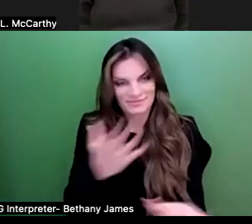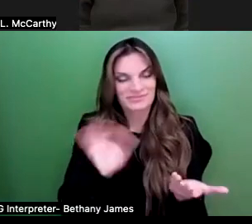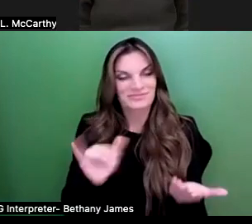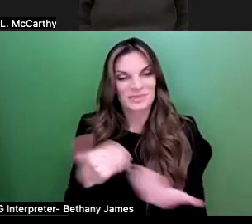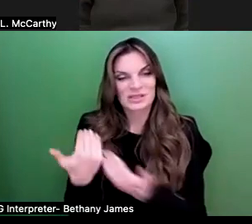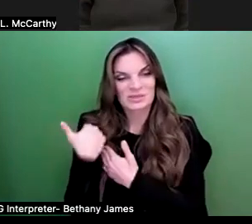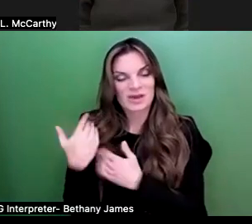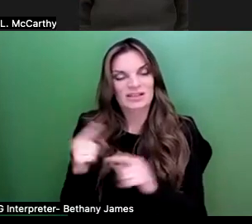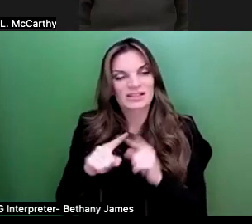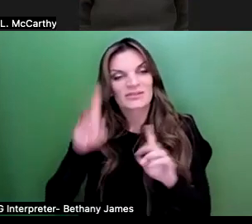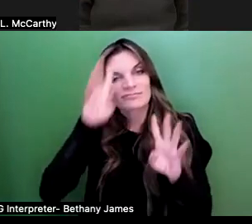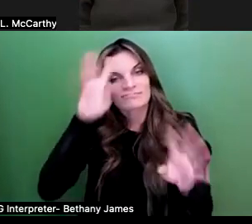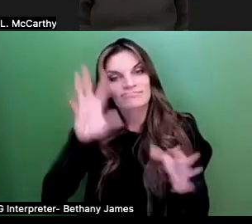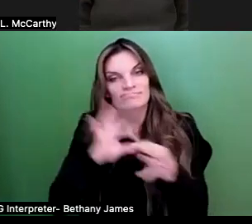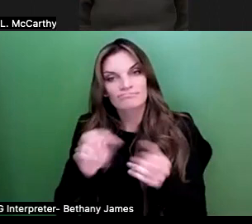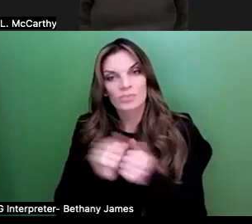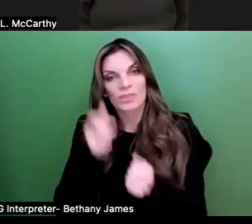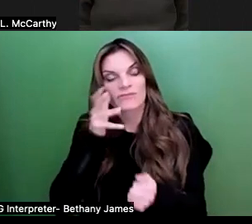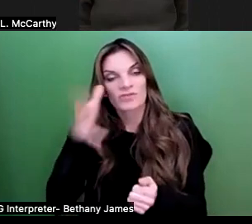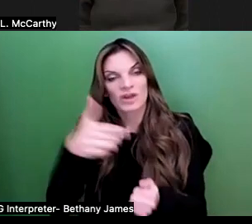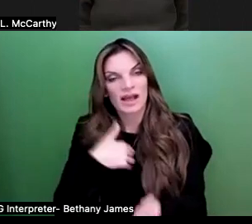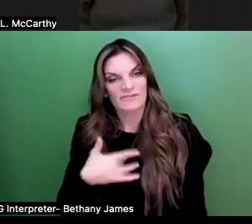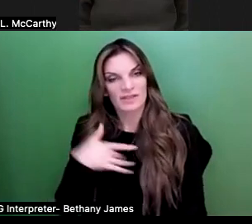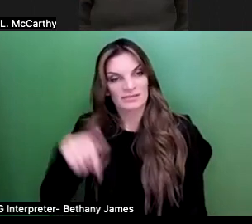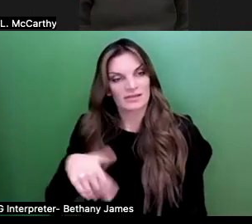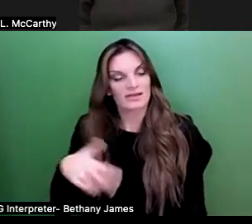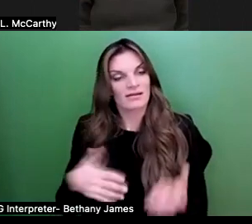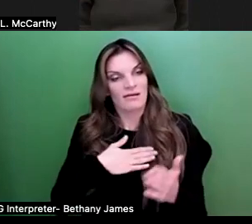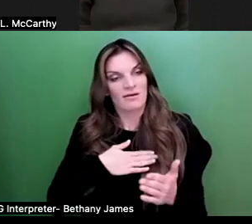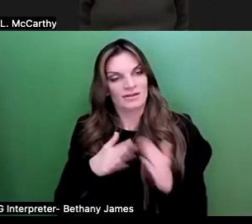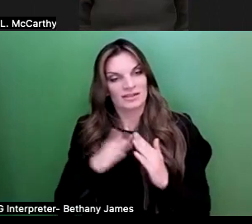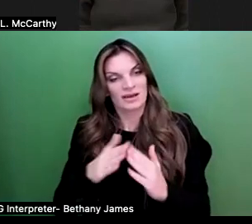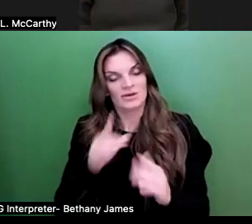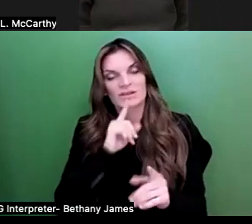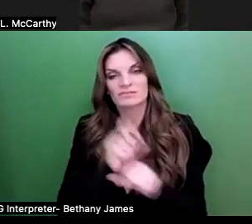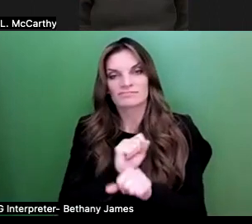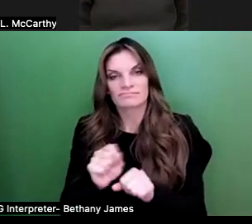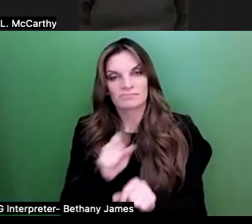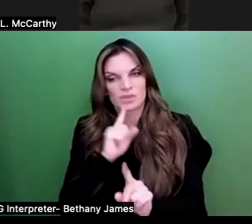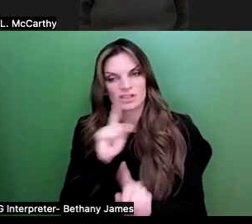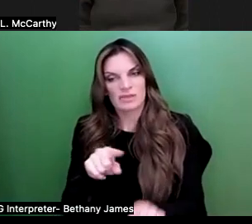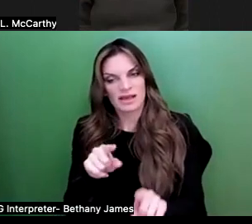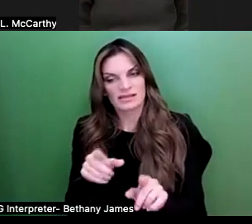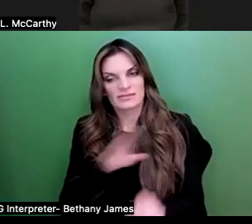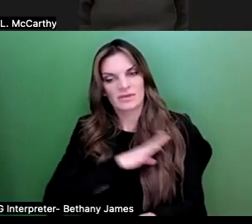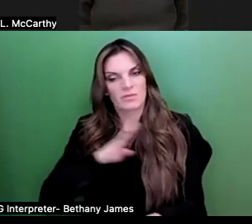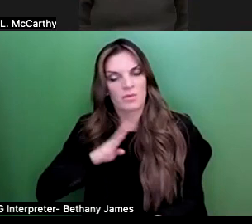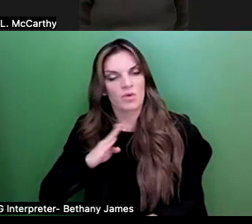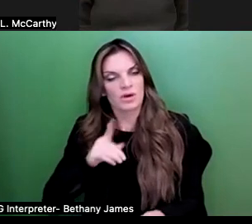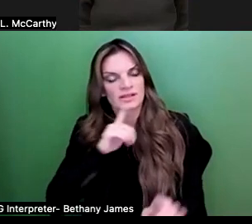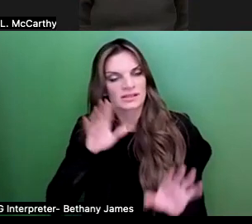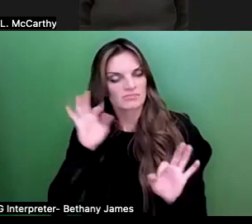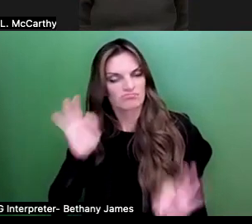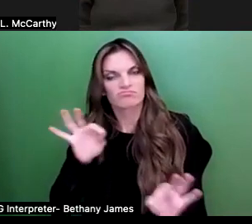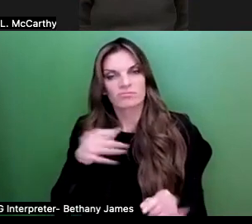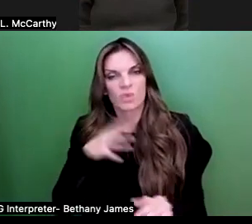responsible ideas for the future. I do think Tarrytown is our board is very responsive to what's going on in Tarrytown, and I know that we will